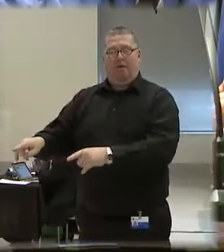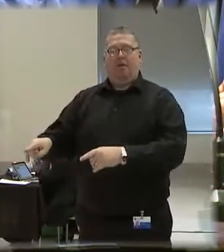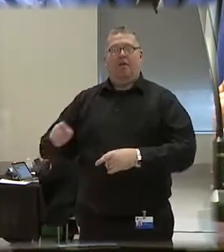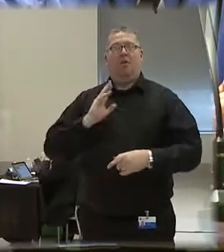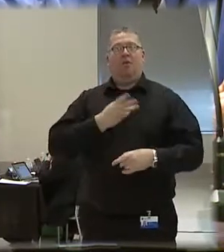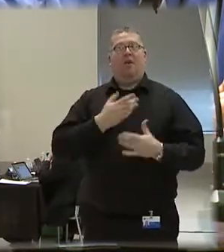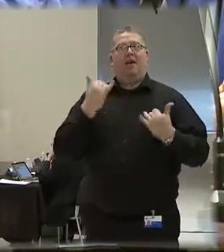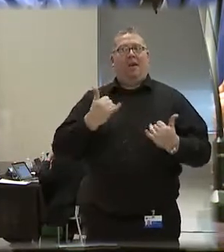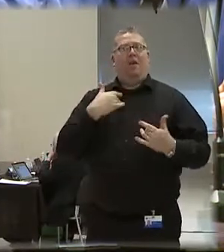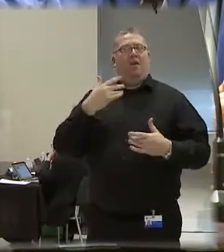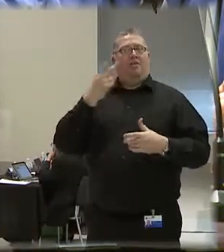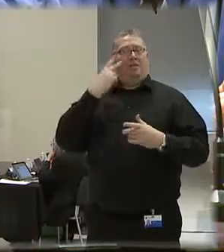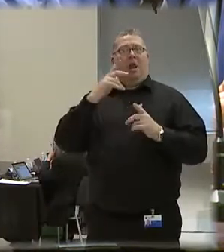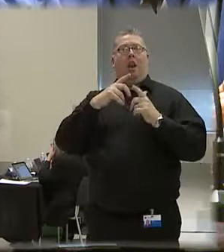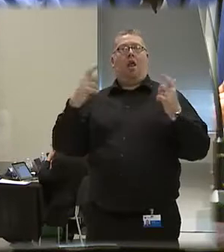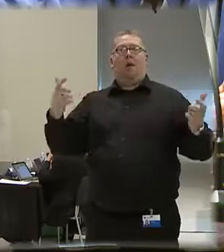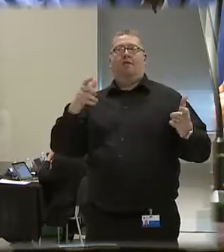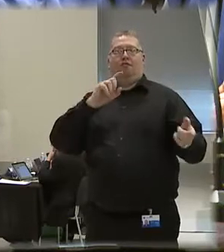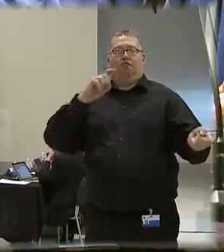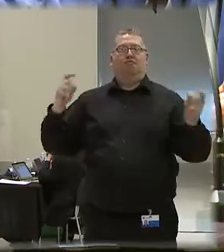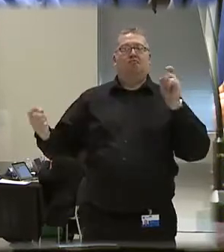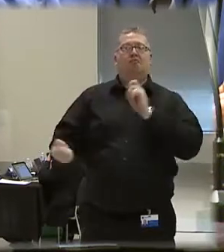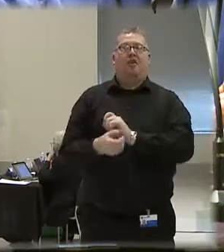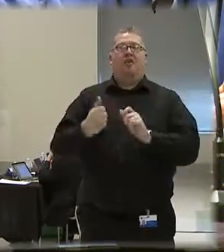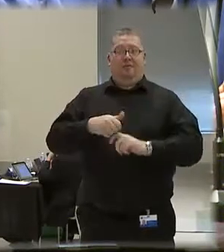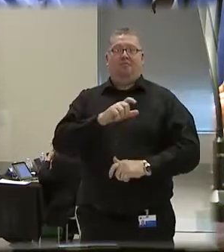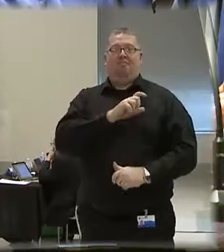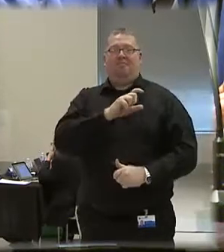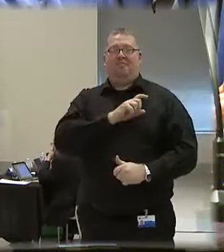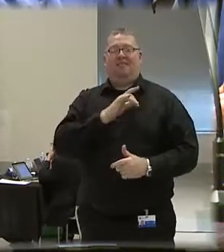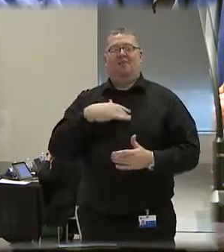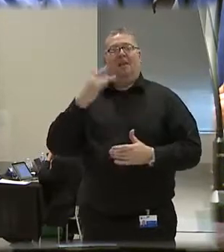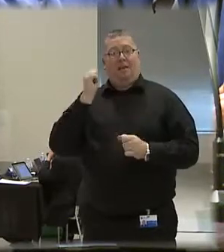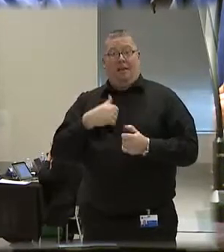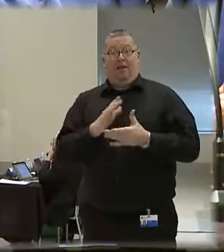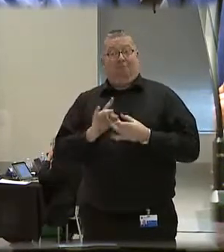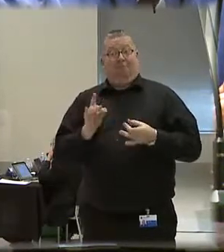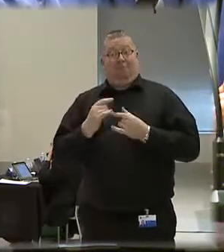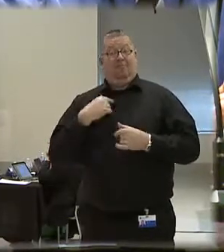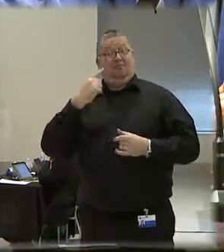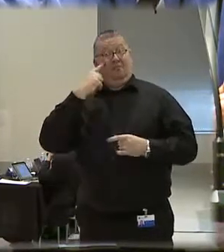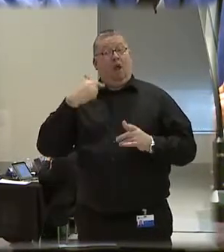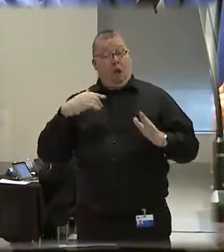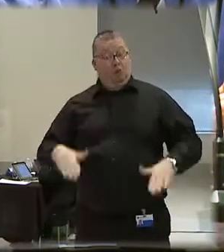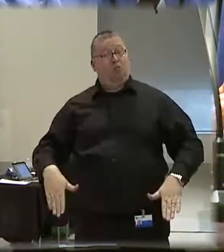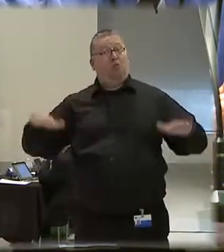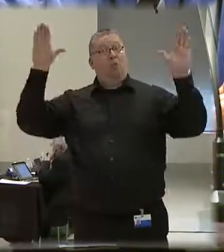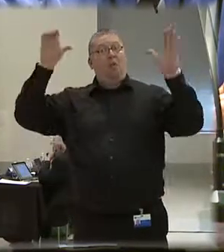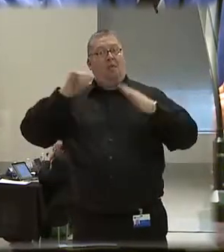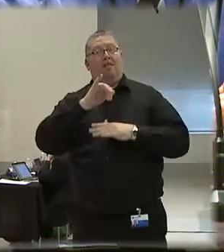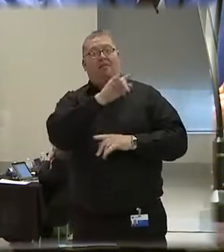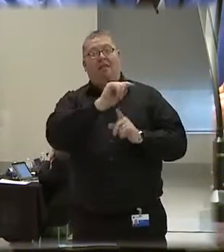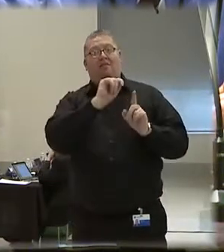way in policing, and certainly Dade County has, and I can attest to that because I grew up in that